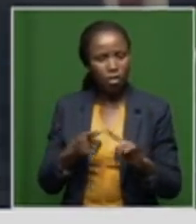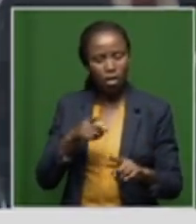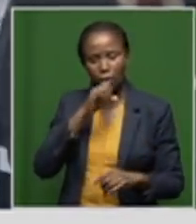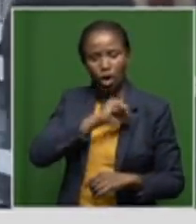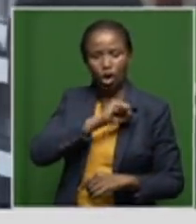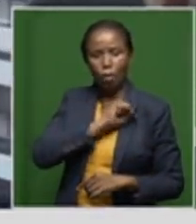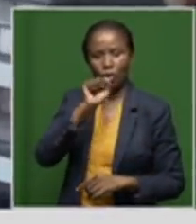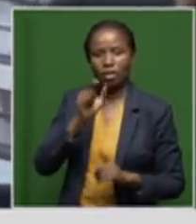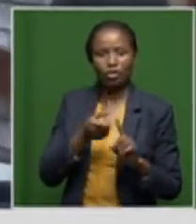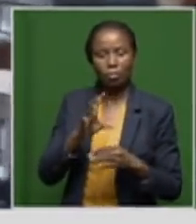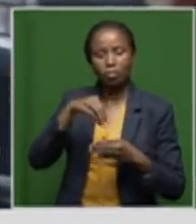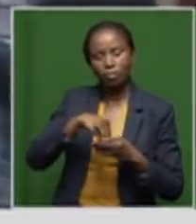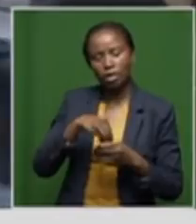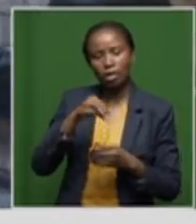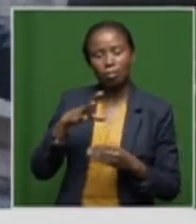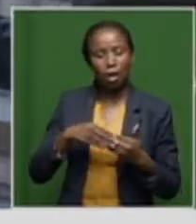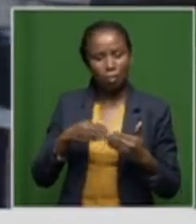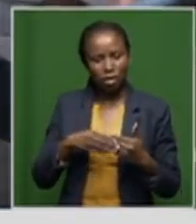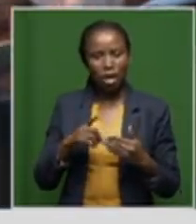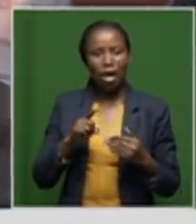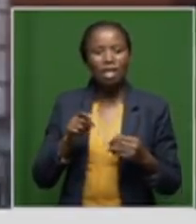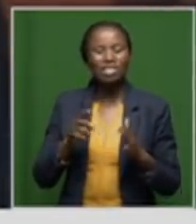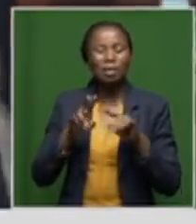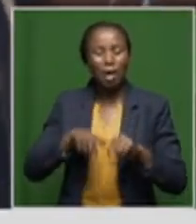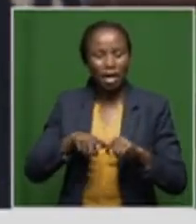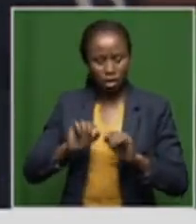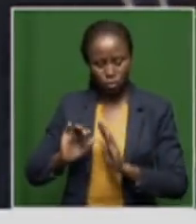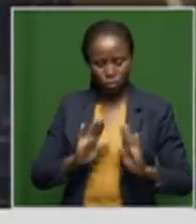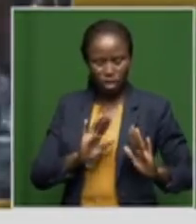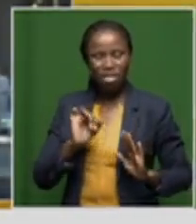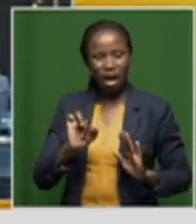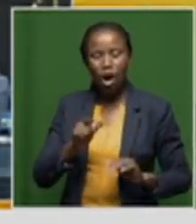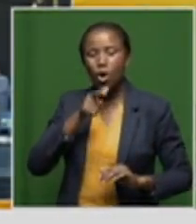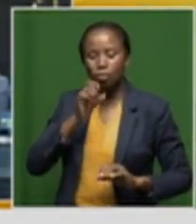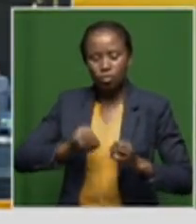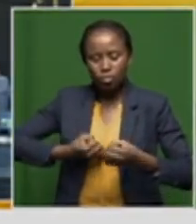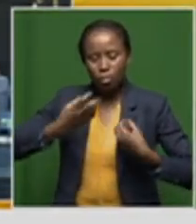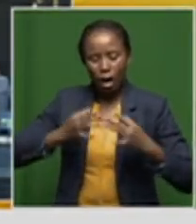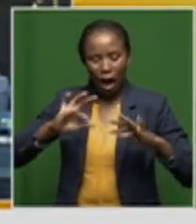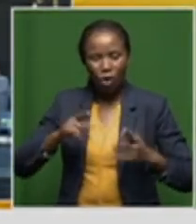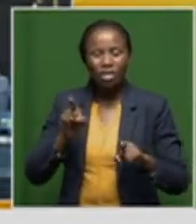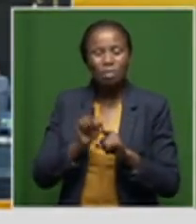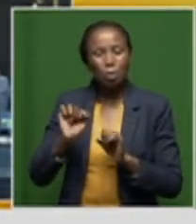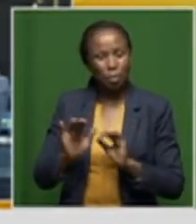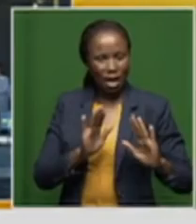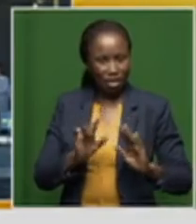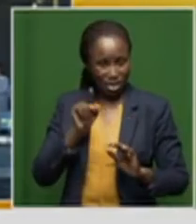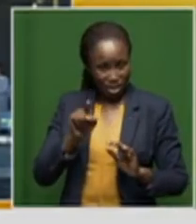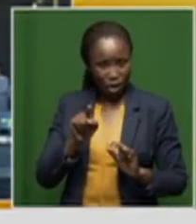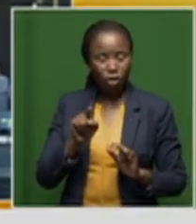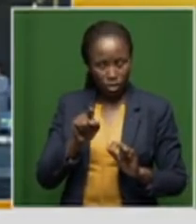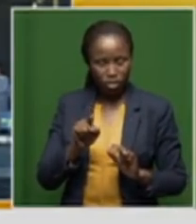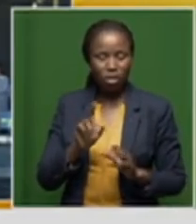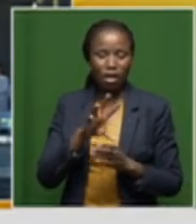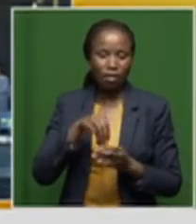and members of the ANC. The way you conduct yourselves, the way you address your concerns, and the way you behave in the midst of the challenges that we are going through as a